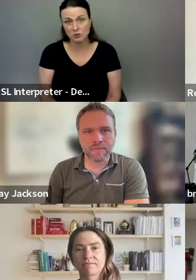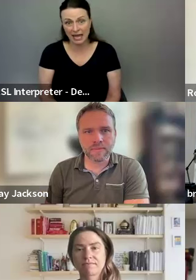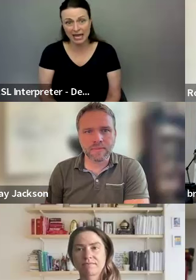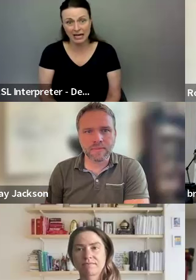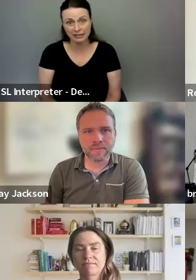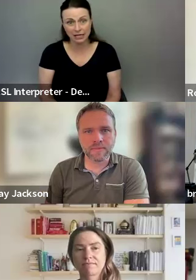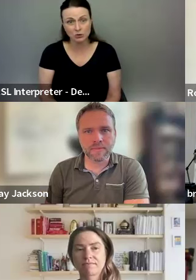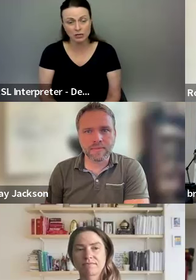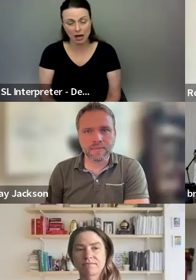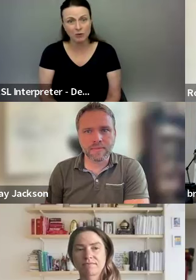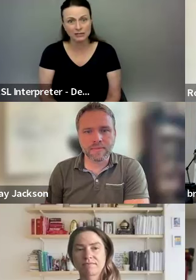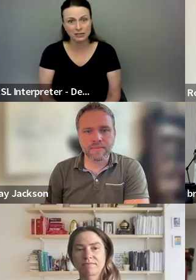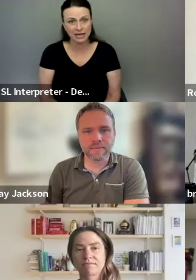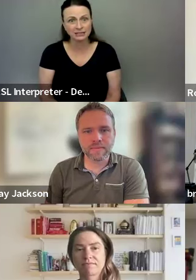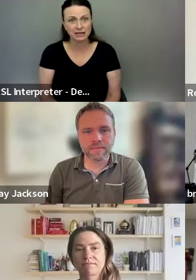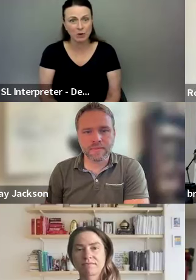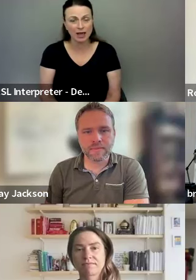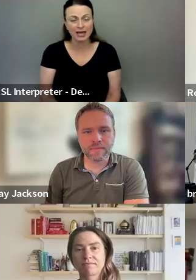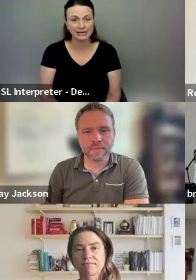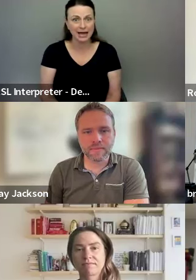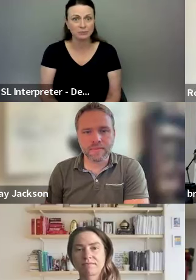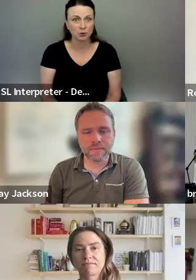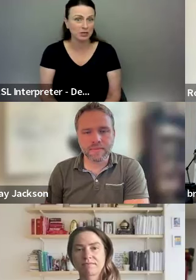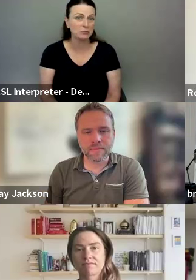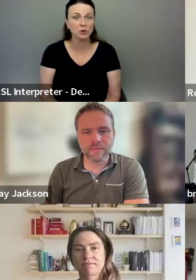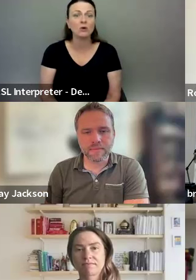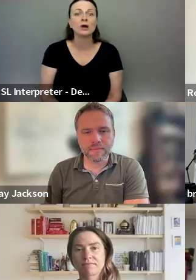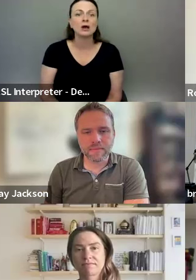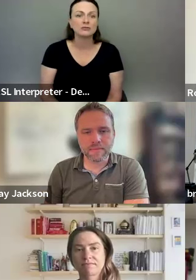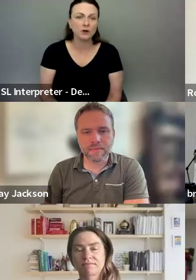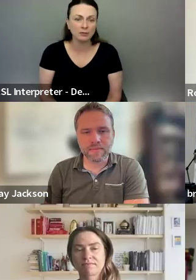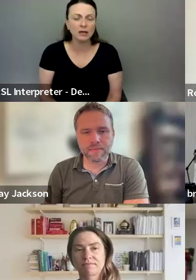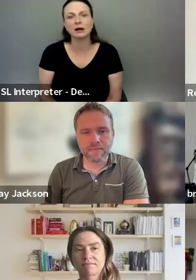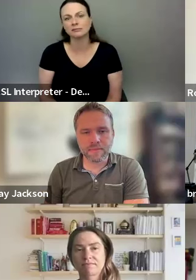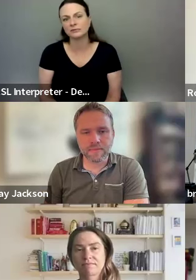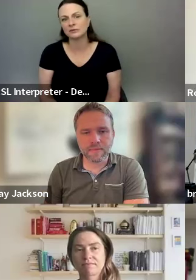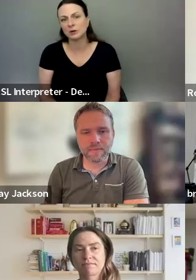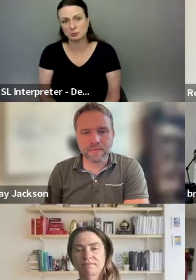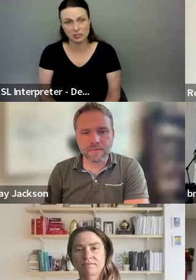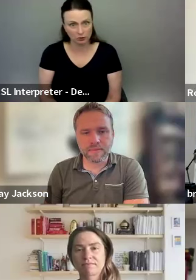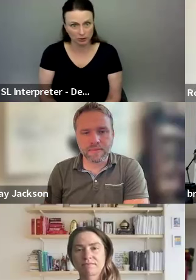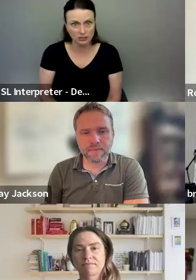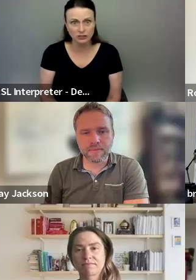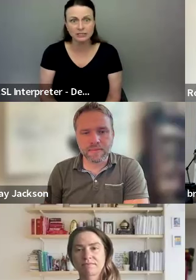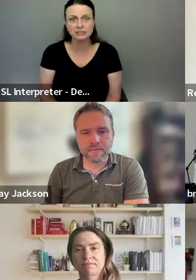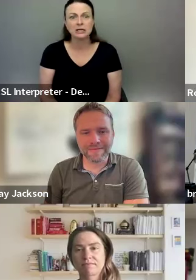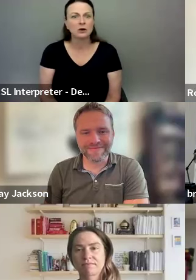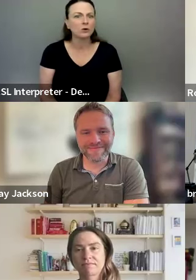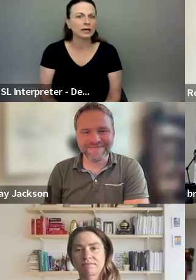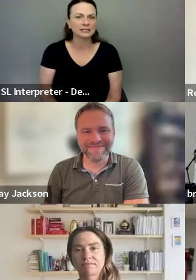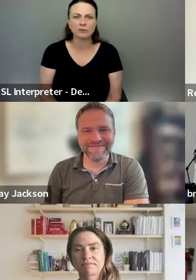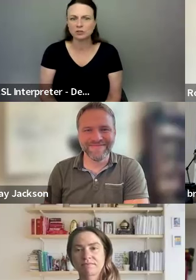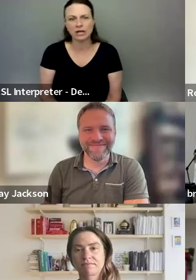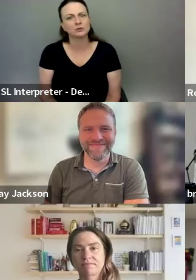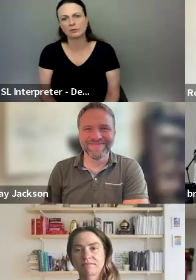if you can, and you could help us connect that way and get more people from those particular countries,